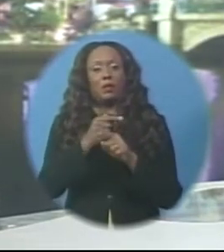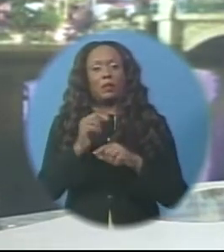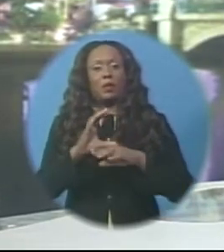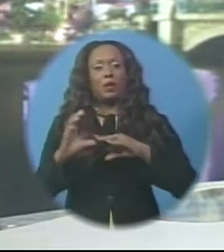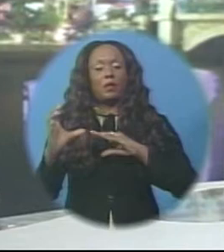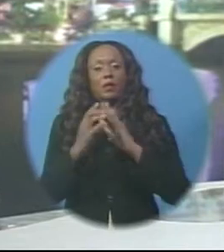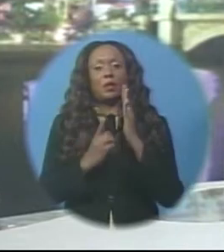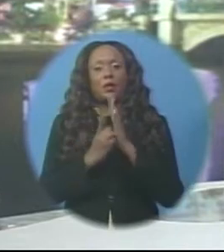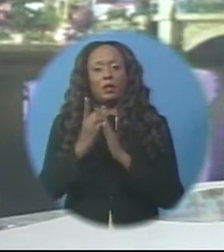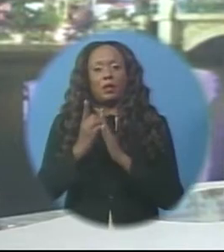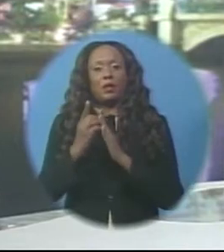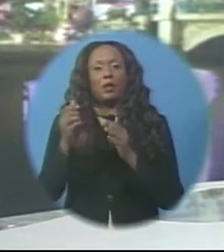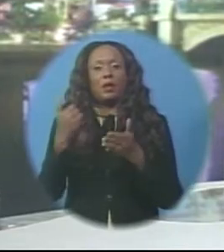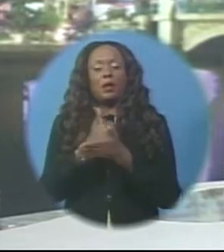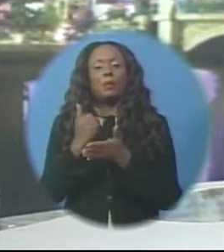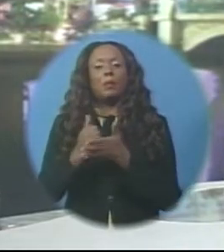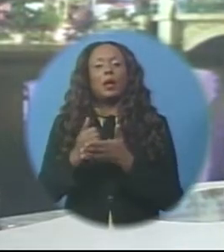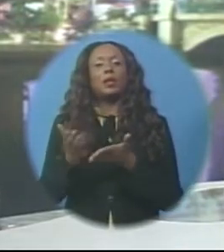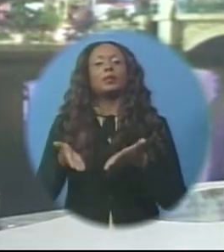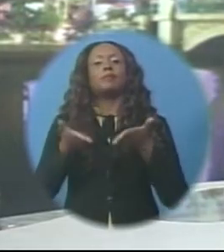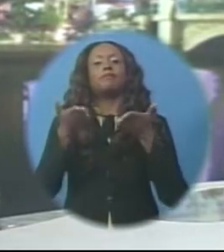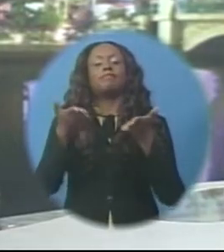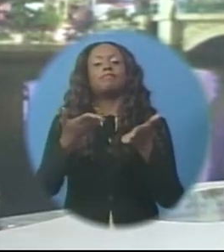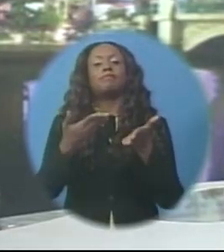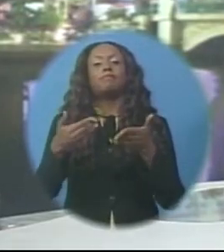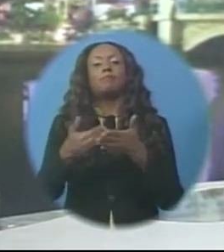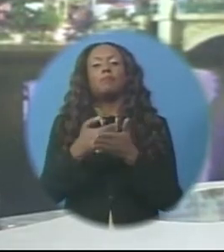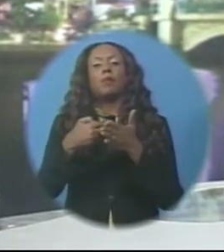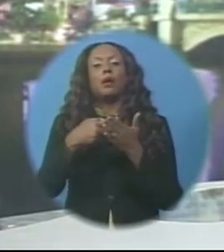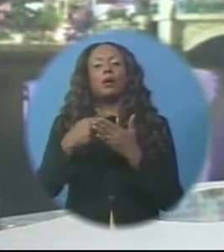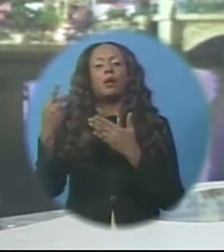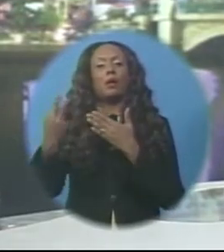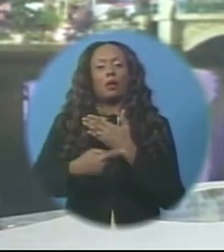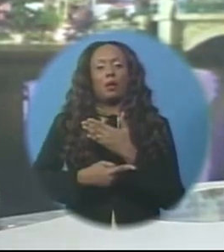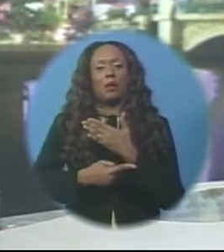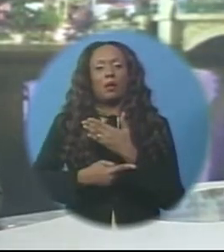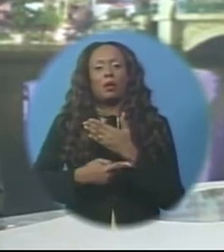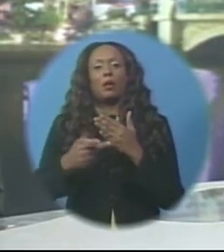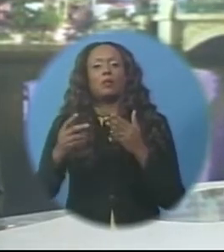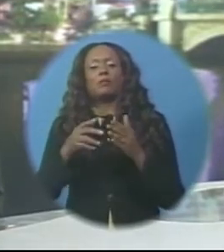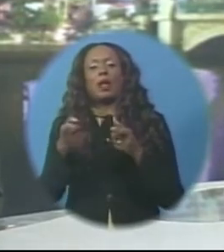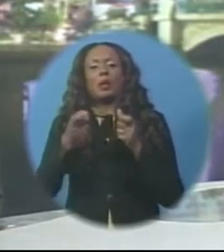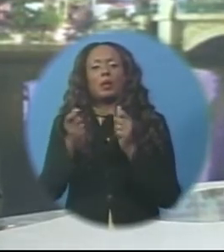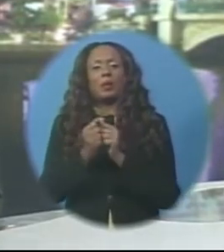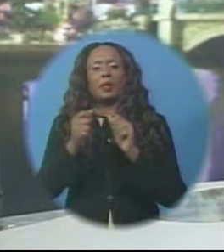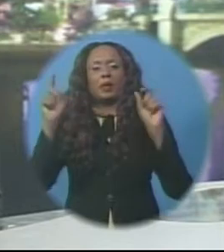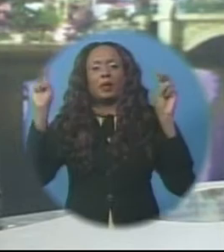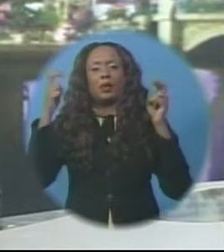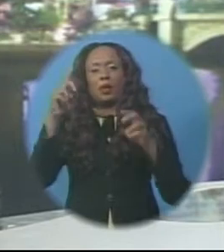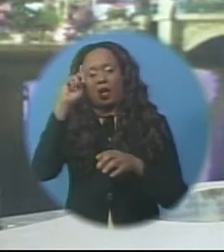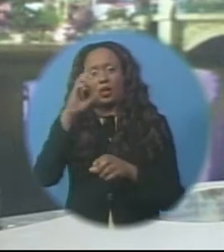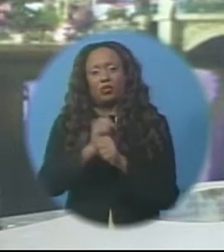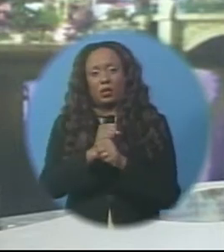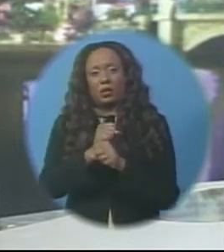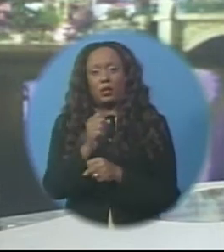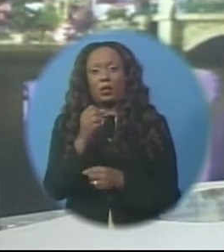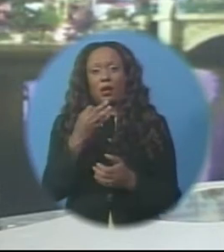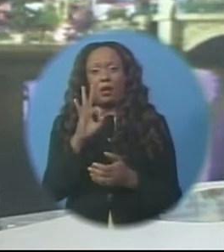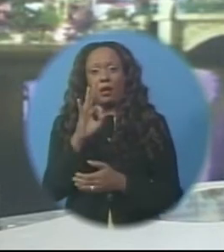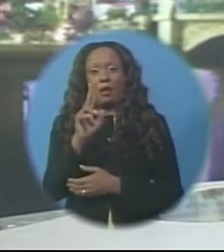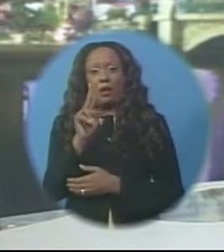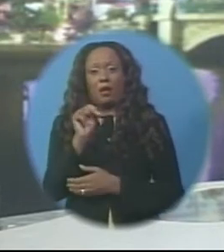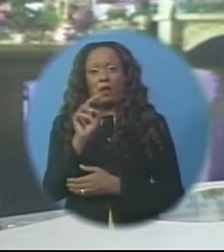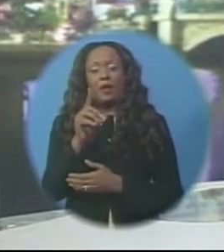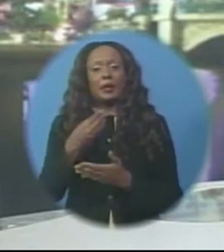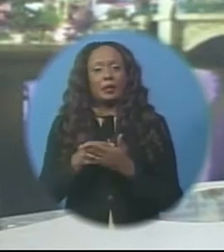Regional Poverty Reduction Program, known as the Basic Needs Trust Fund. Well, as we hear in this report, the CDB has unveiled